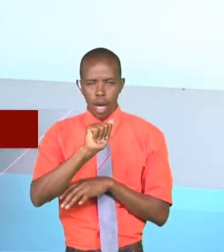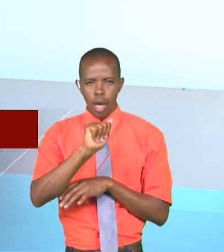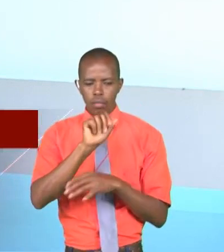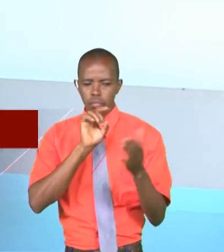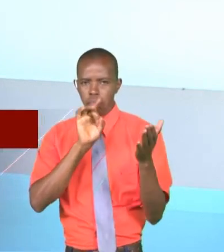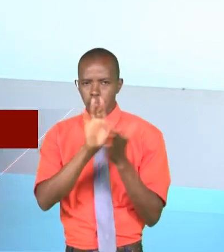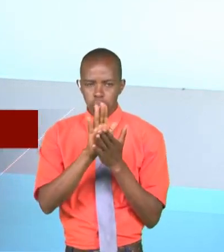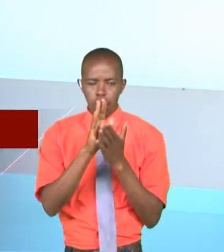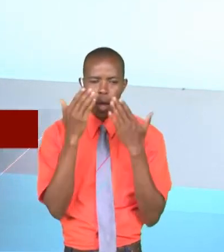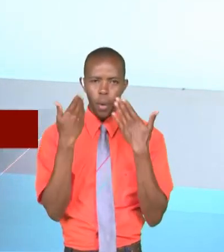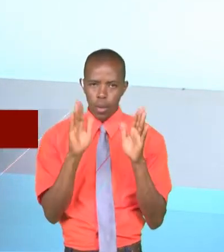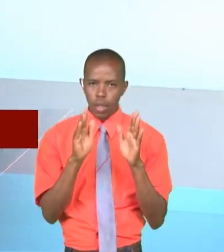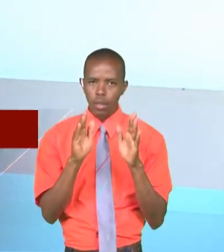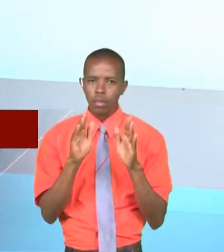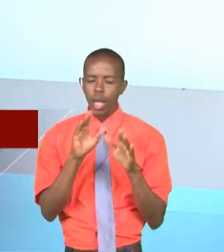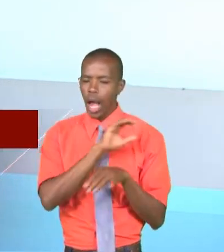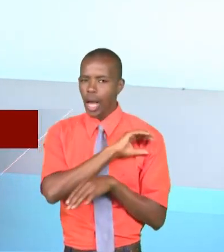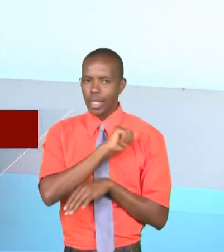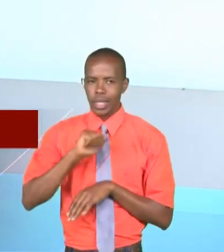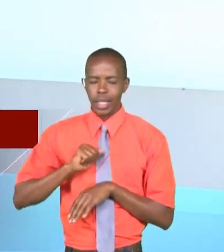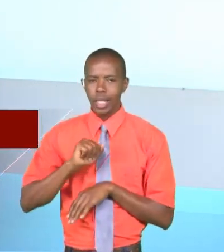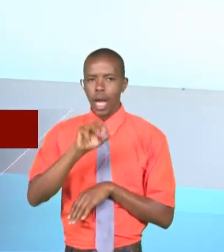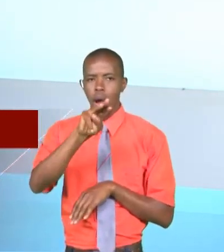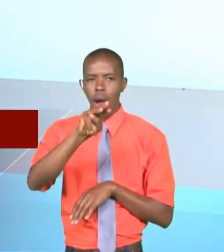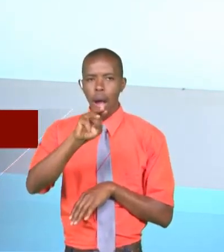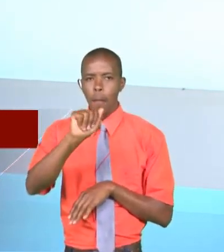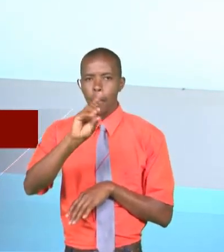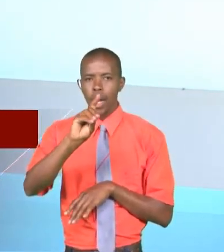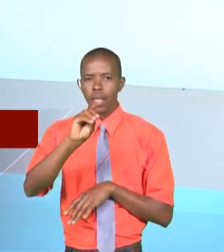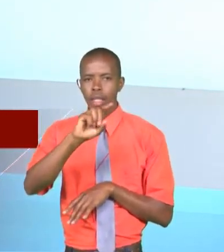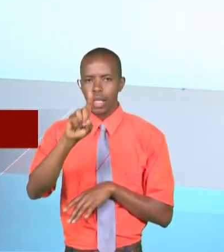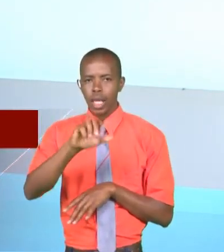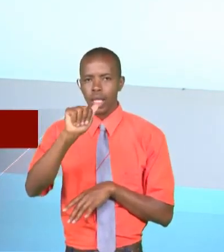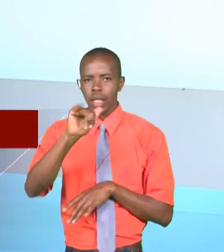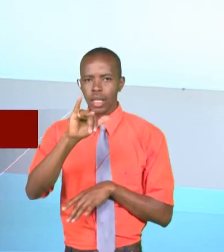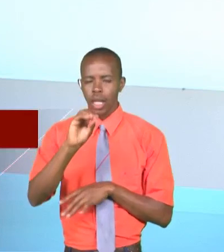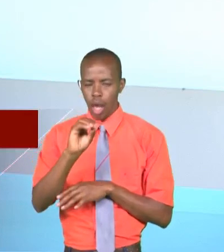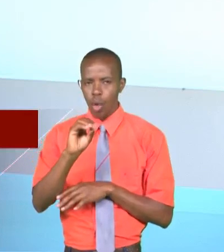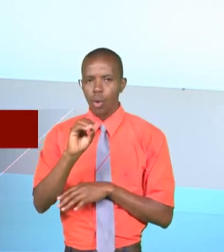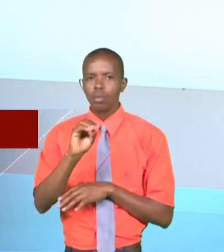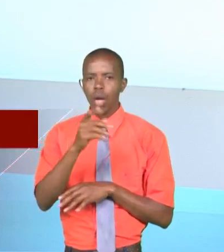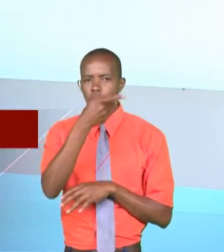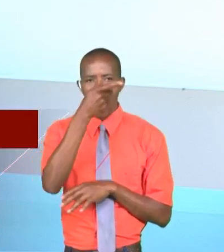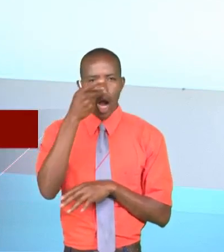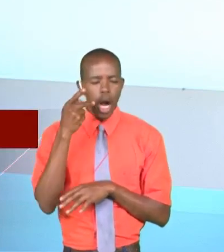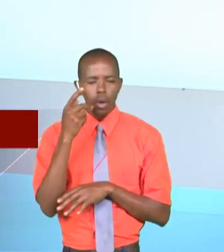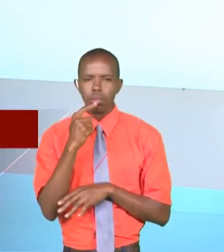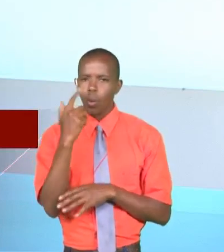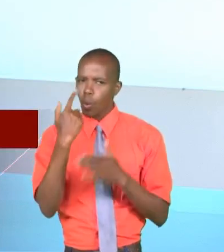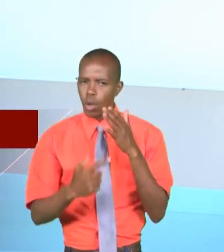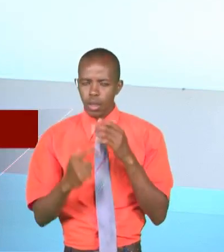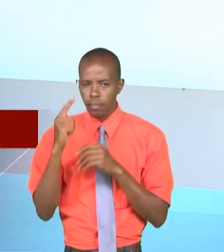Kadzari. Now, Madzaya, sorry. Let's take a look at what your party leader, Kalonzo Musyoka, had to say about